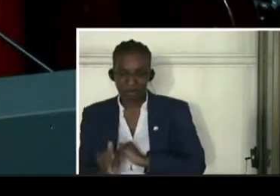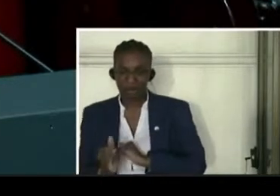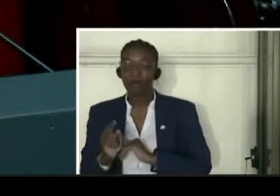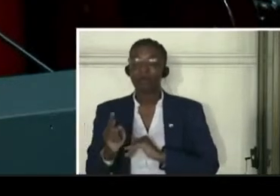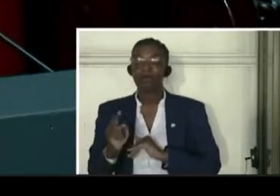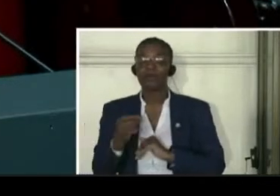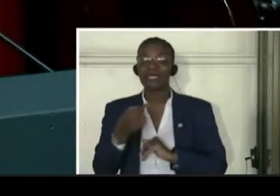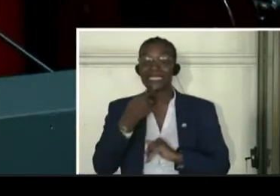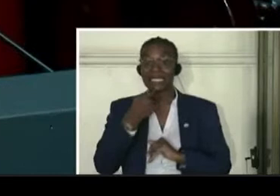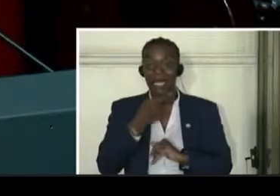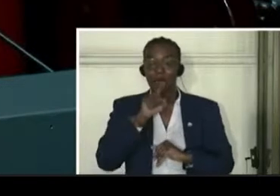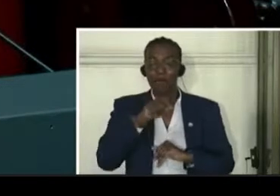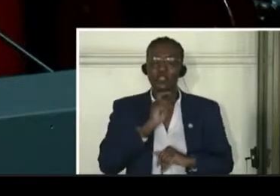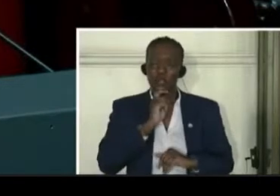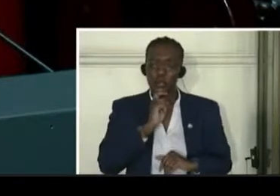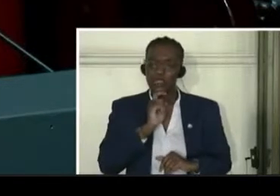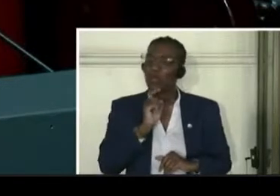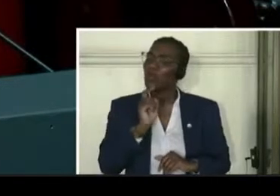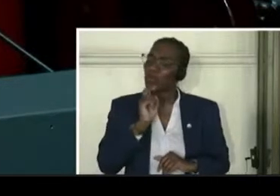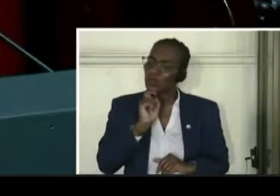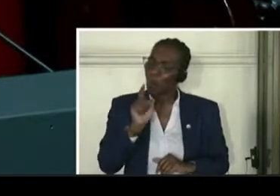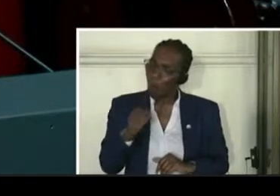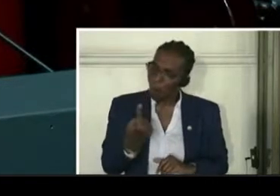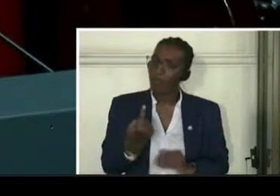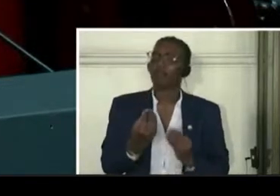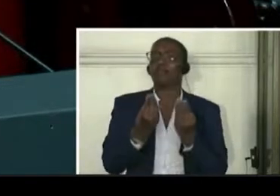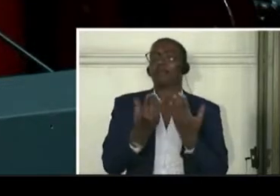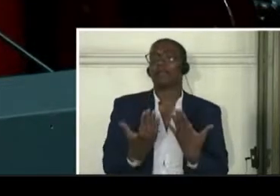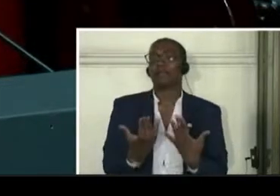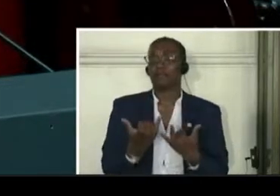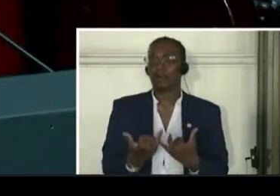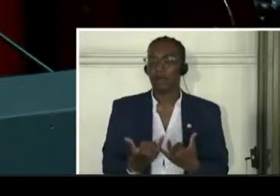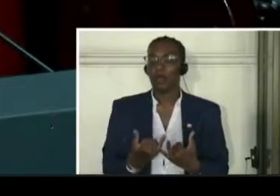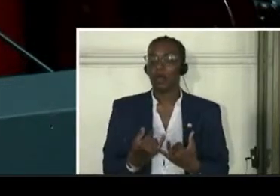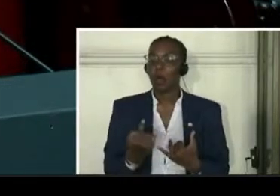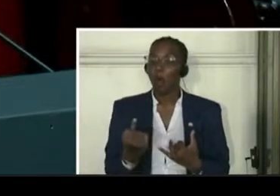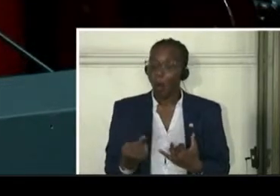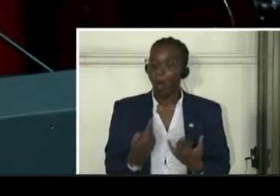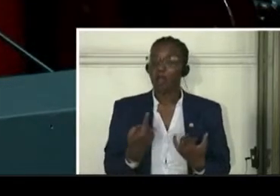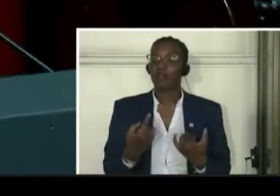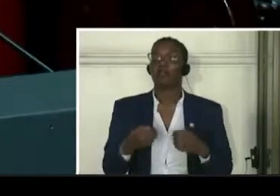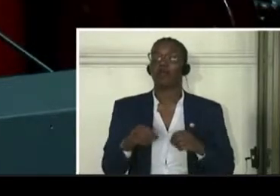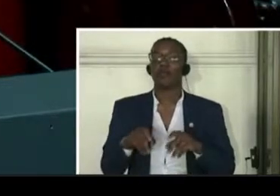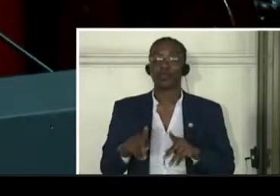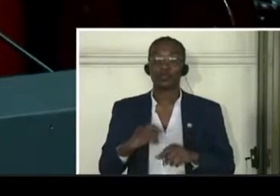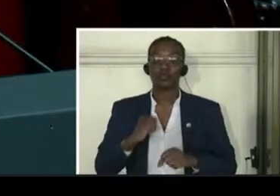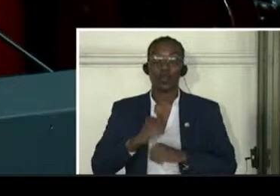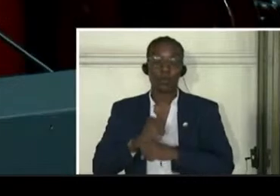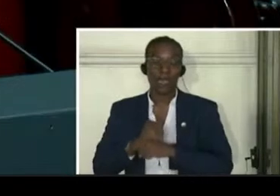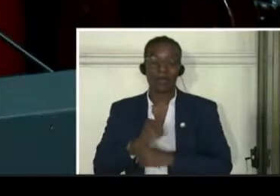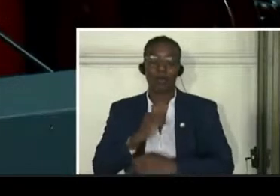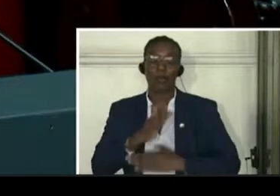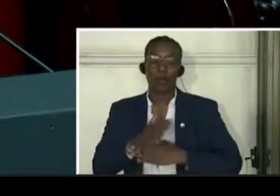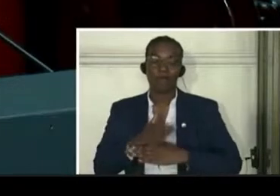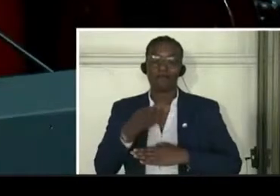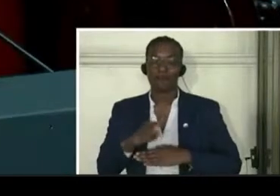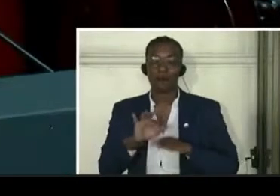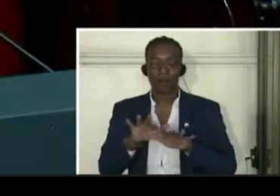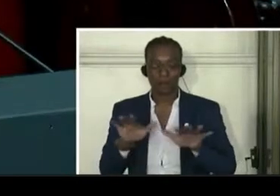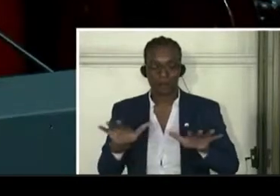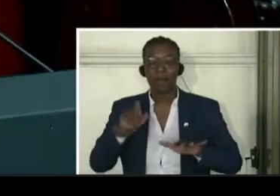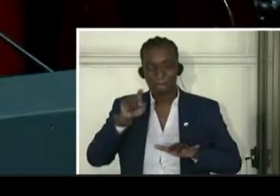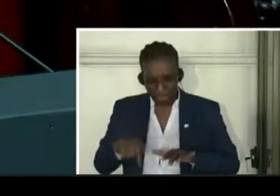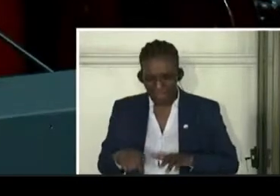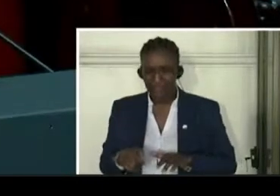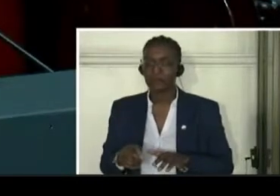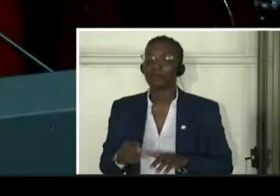We must make a concerted effort to use every cent of this budget. Every opportunity to create work for people must be